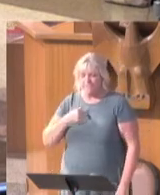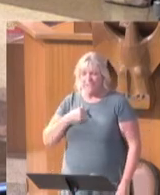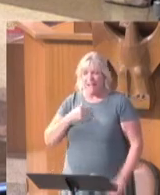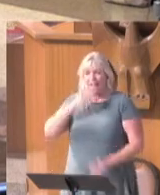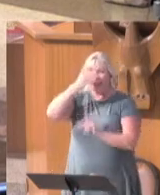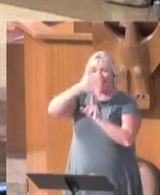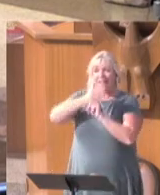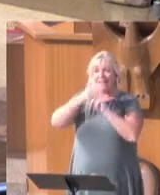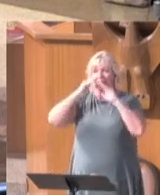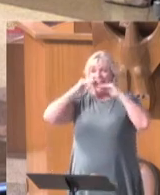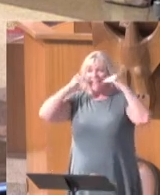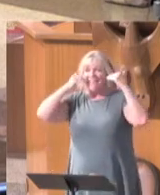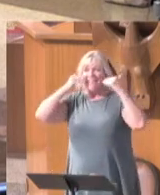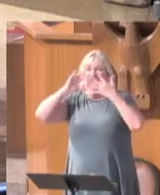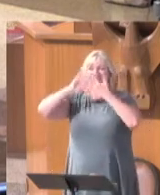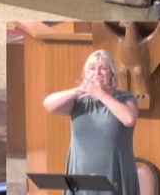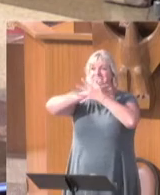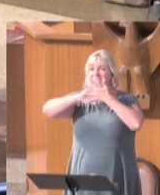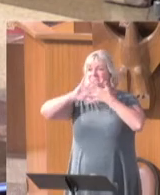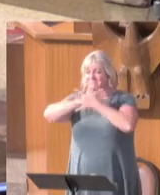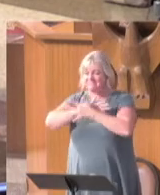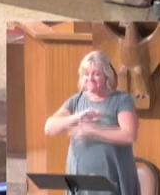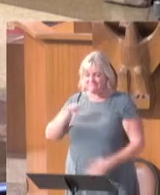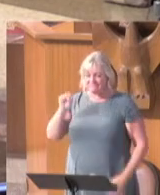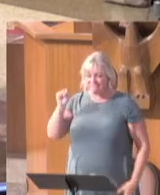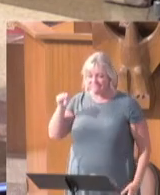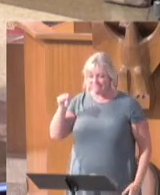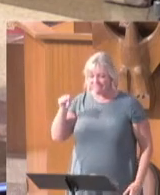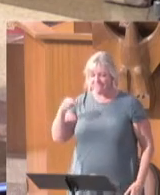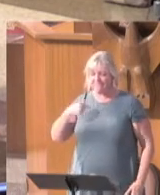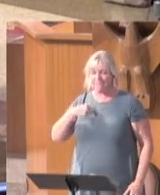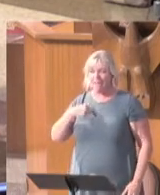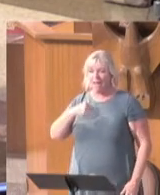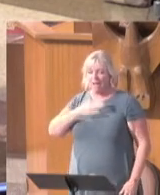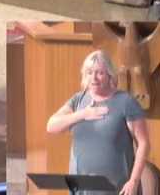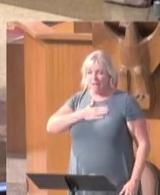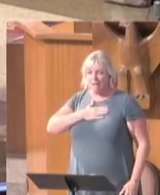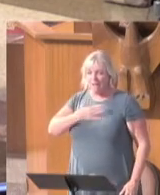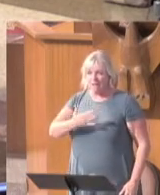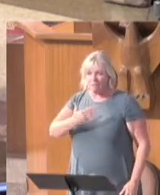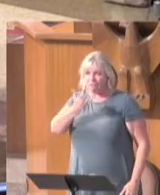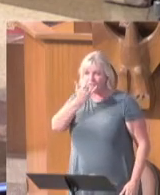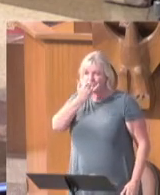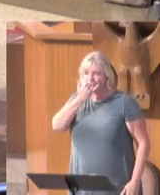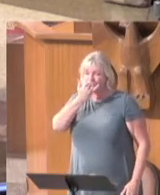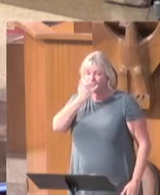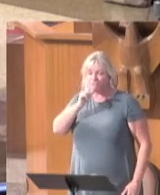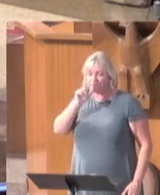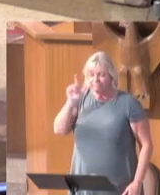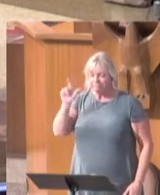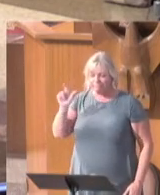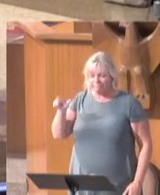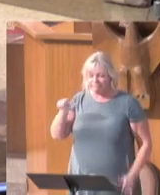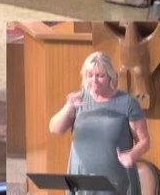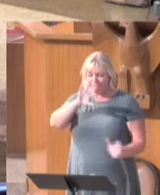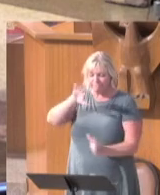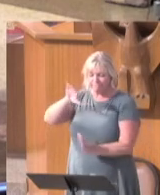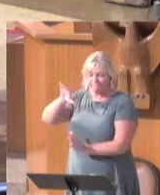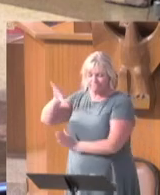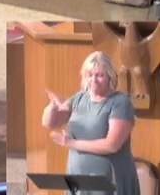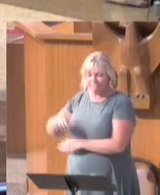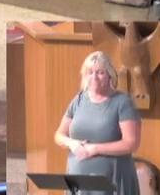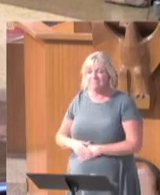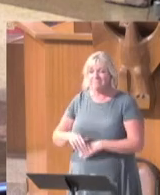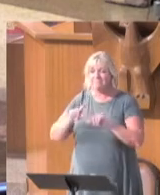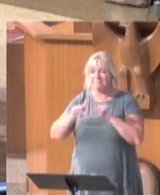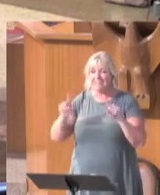good front, so I don't have to admit when I am wrong, but it's